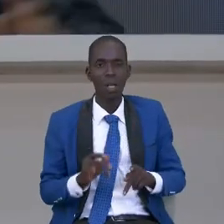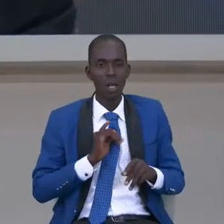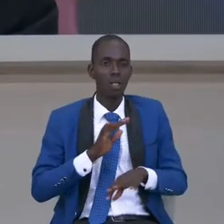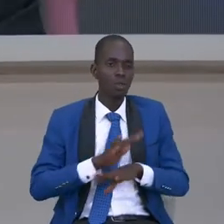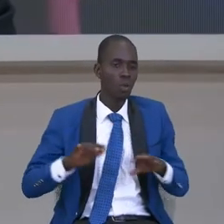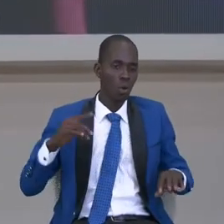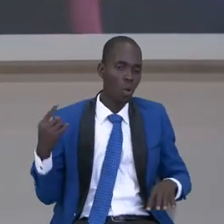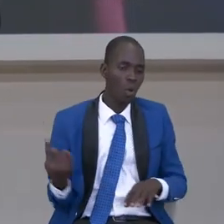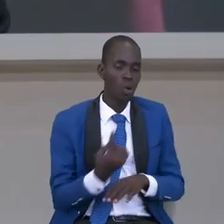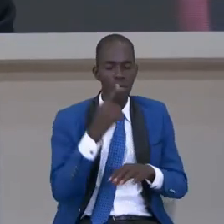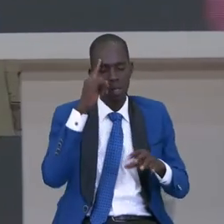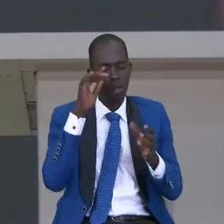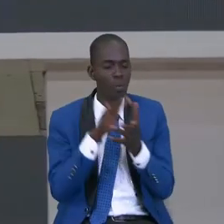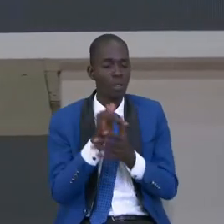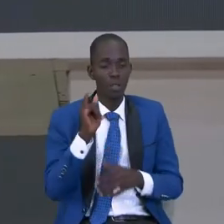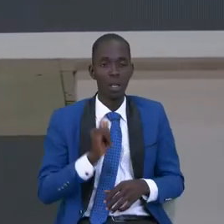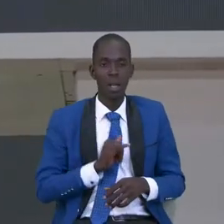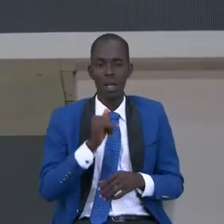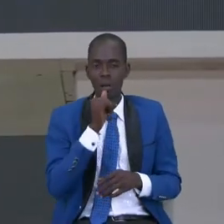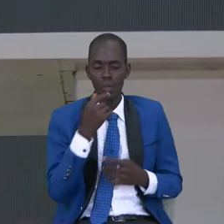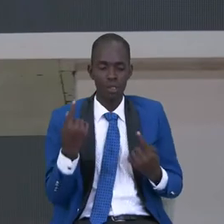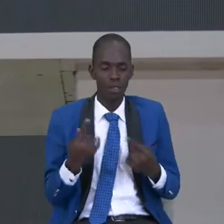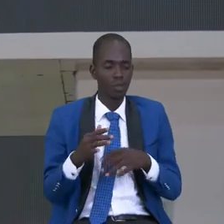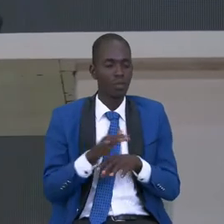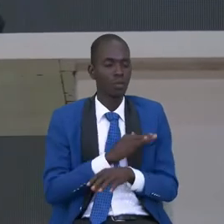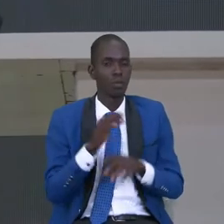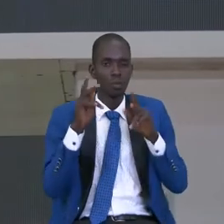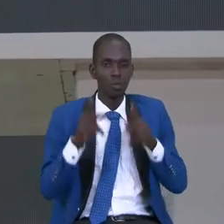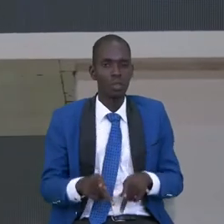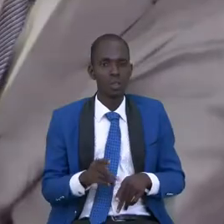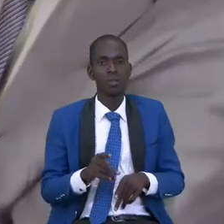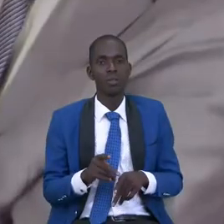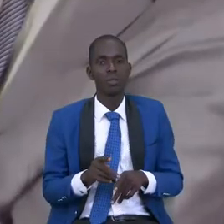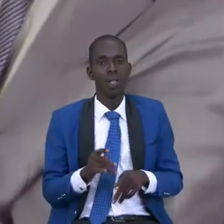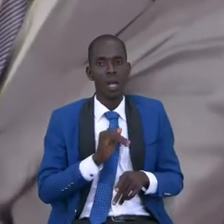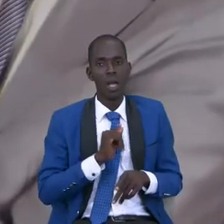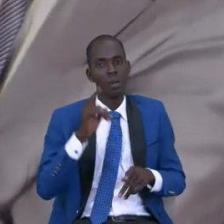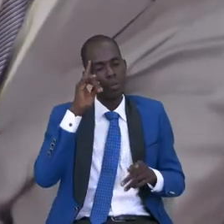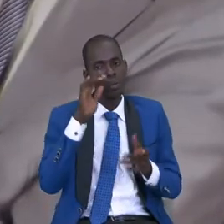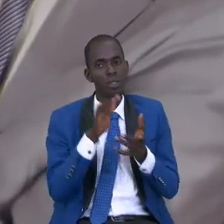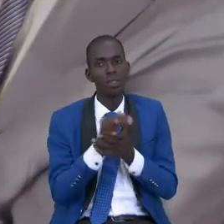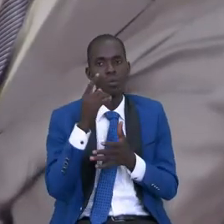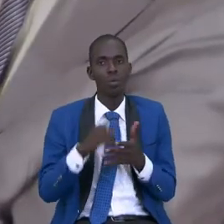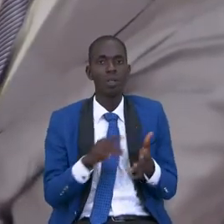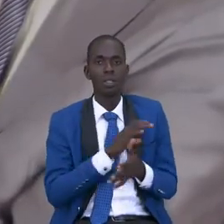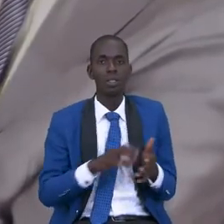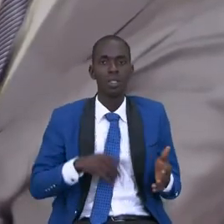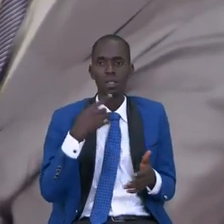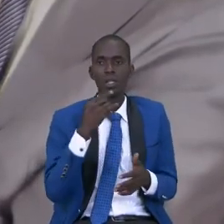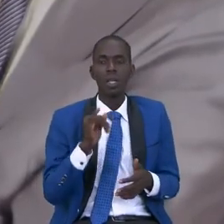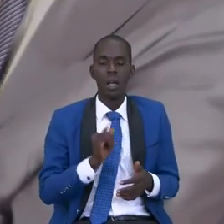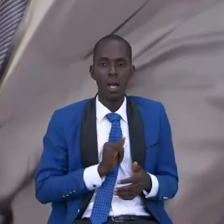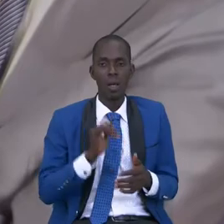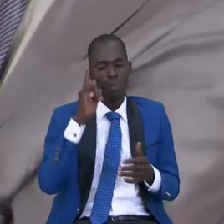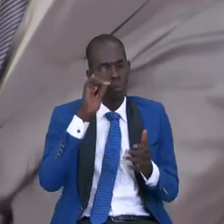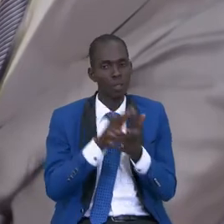I am a simple person. I believe what Christ has said. I believe what my God has said, and